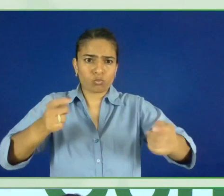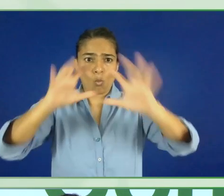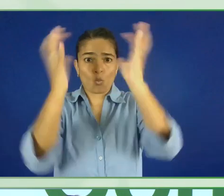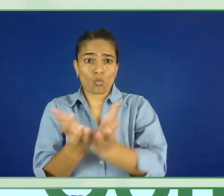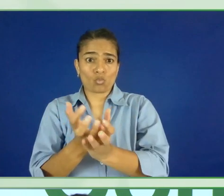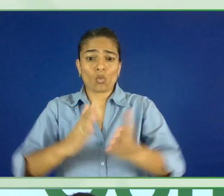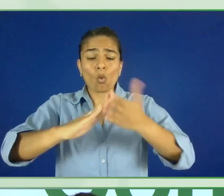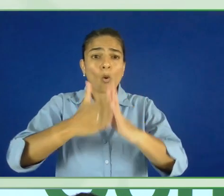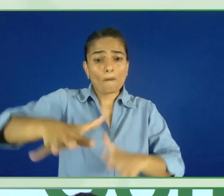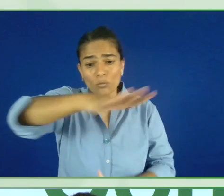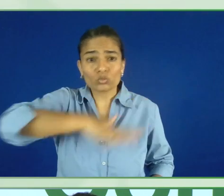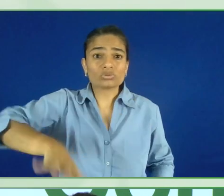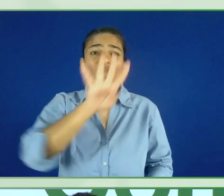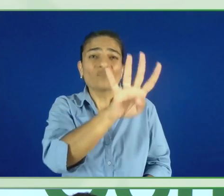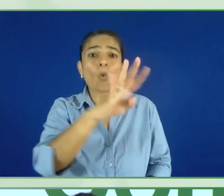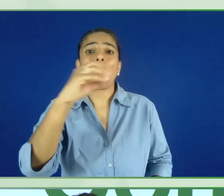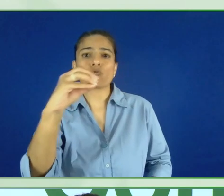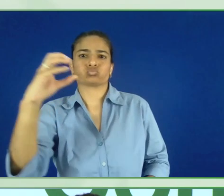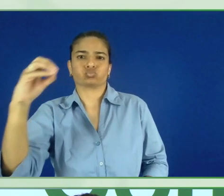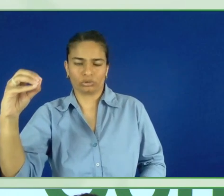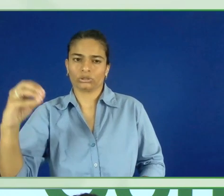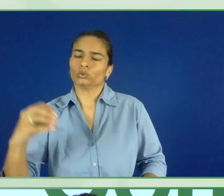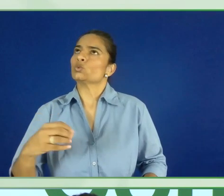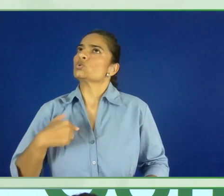us. Next slide, please.